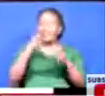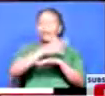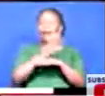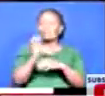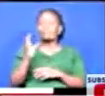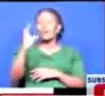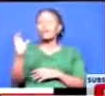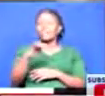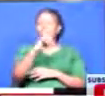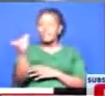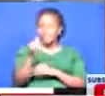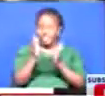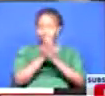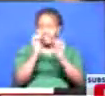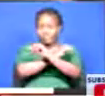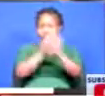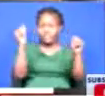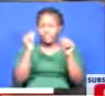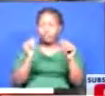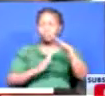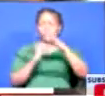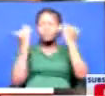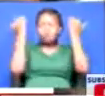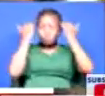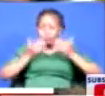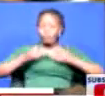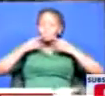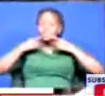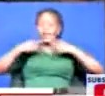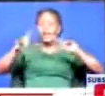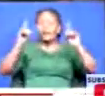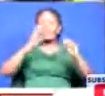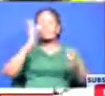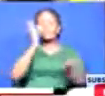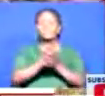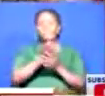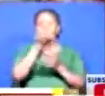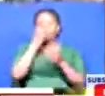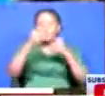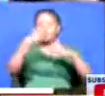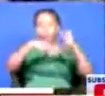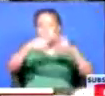and President of the Supreme Court Martha Koome announced the upholding of William Ruto's win.